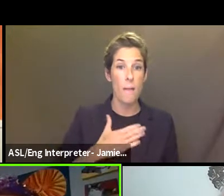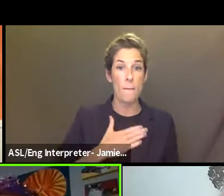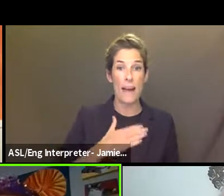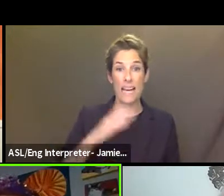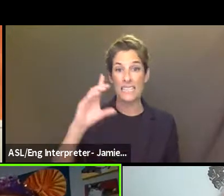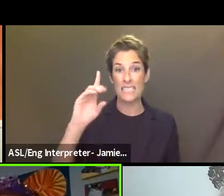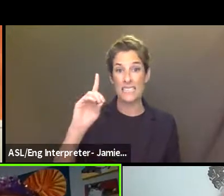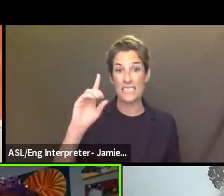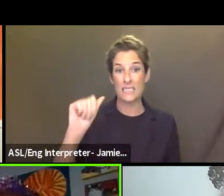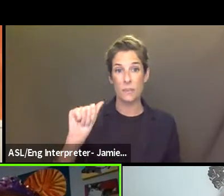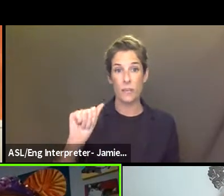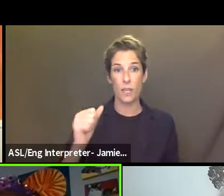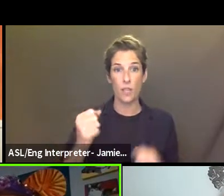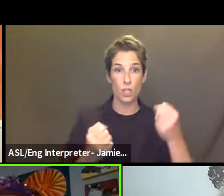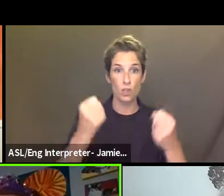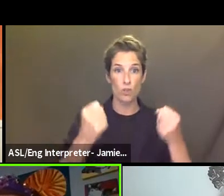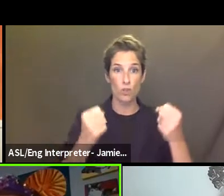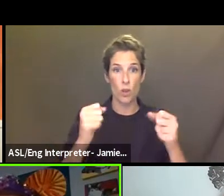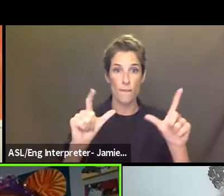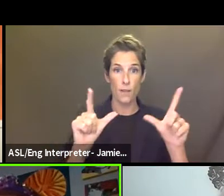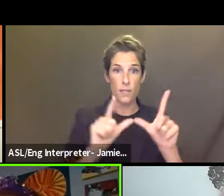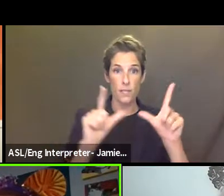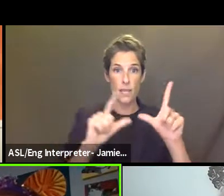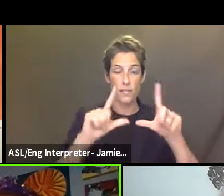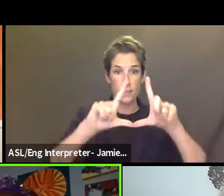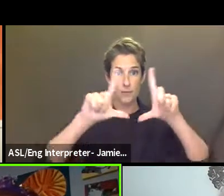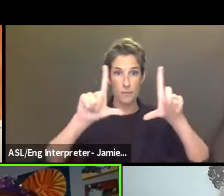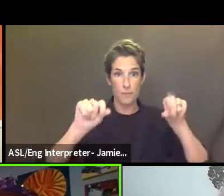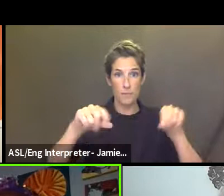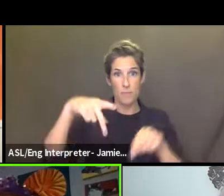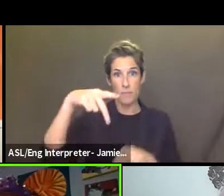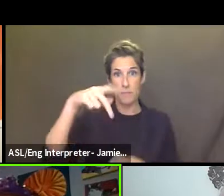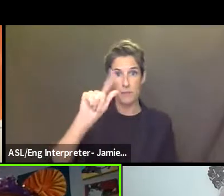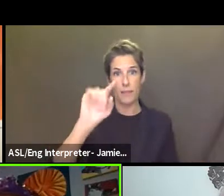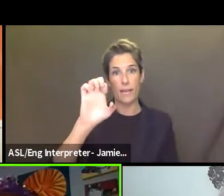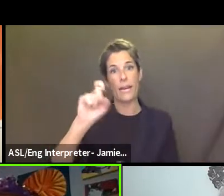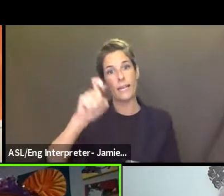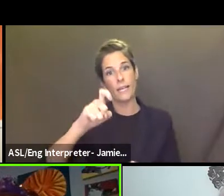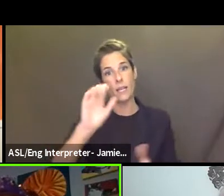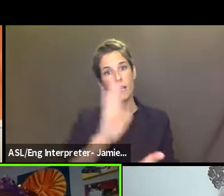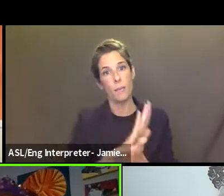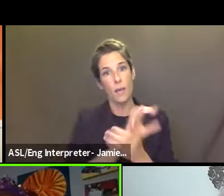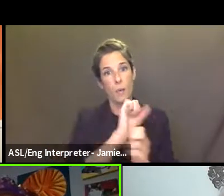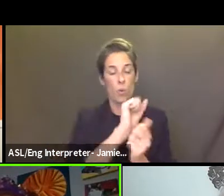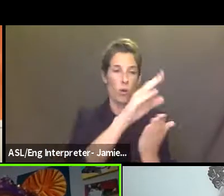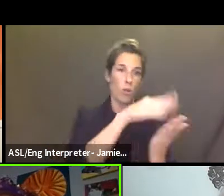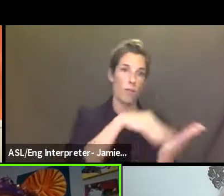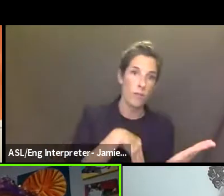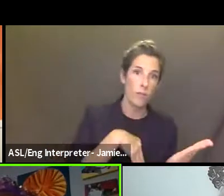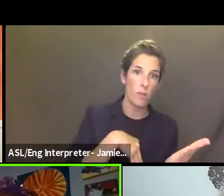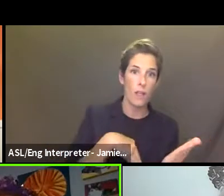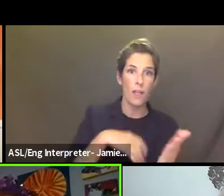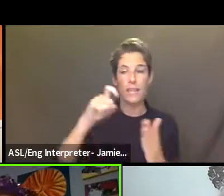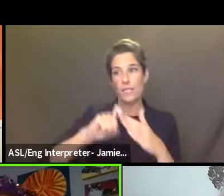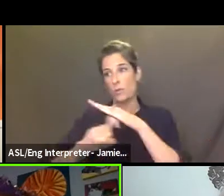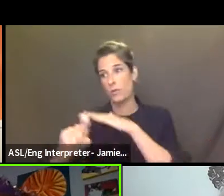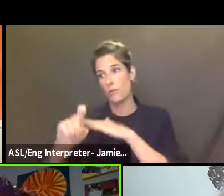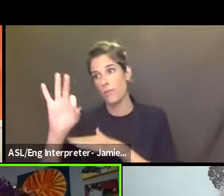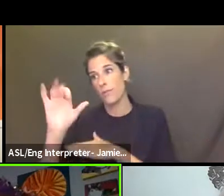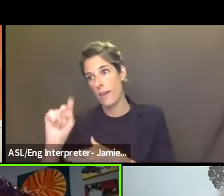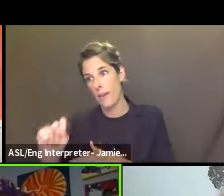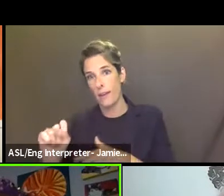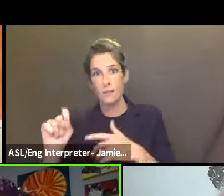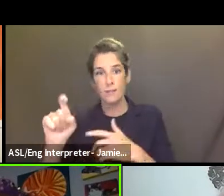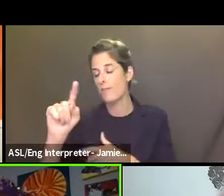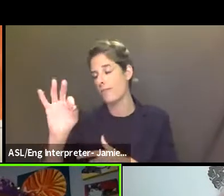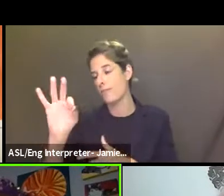and I had to do several paperwork and mailing this and then faxing that and showing up here. And so a lot of these things just